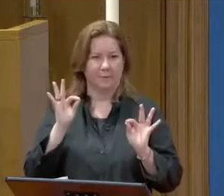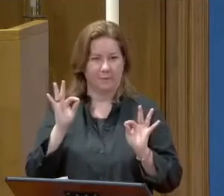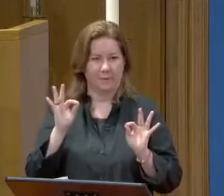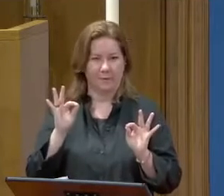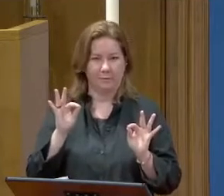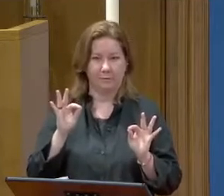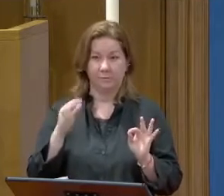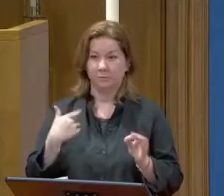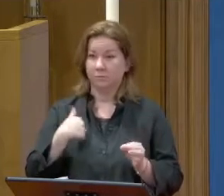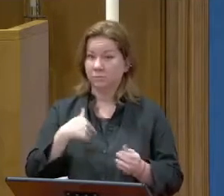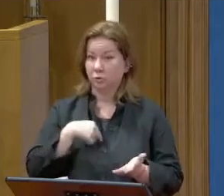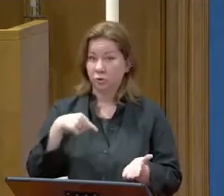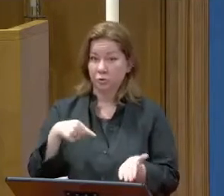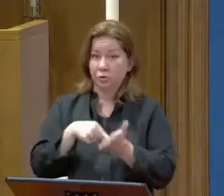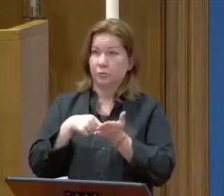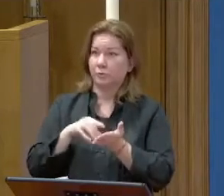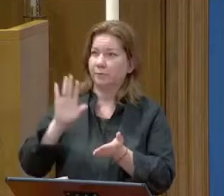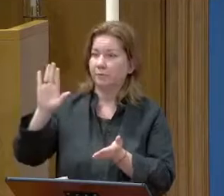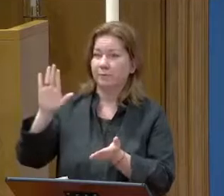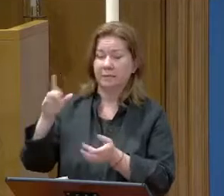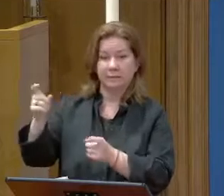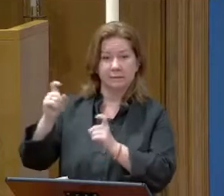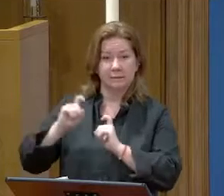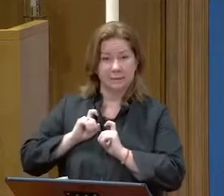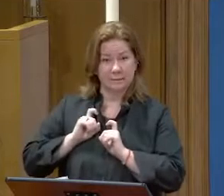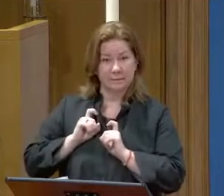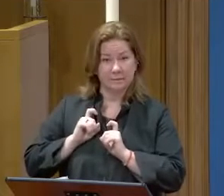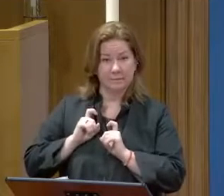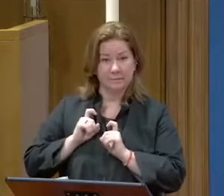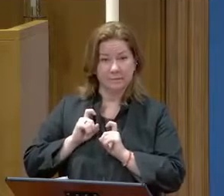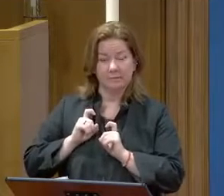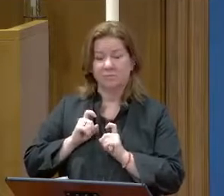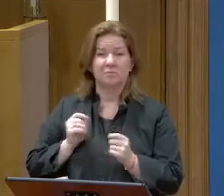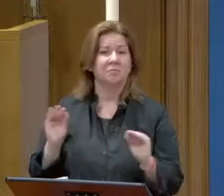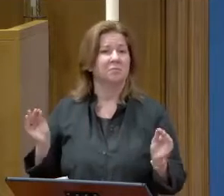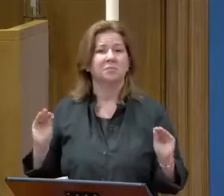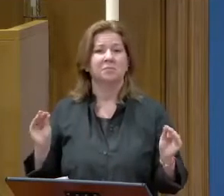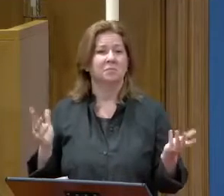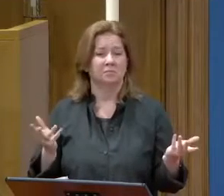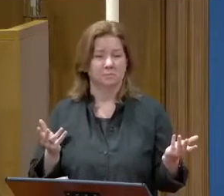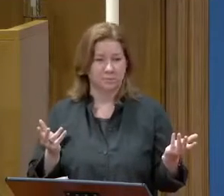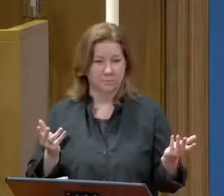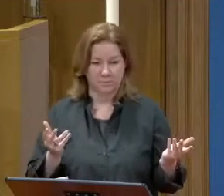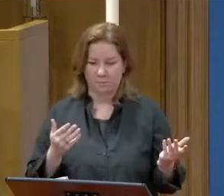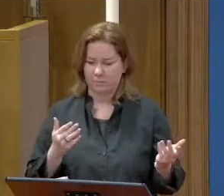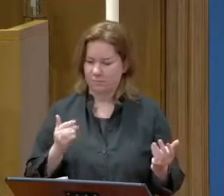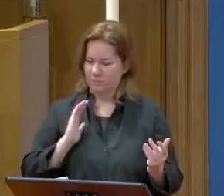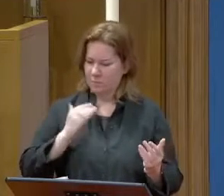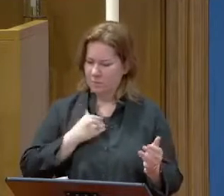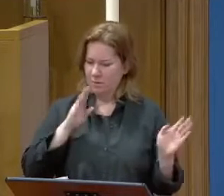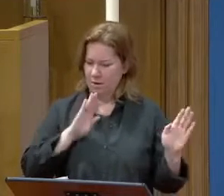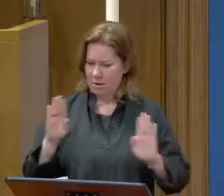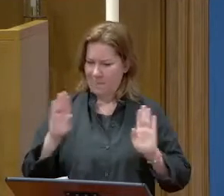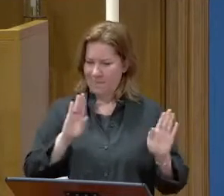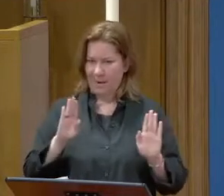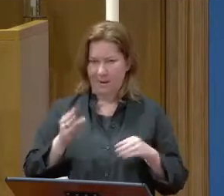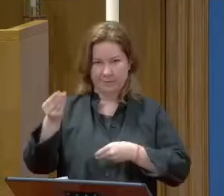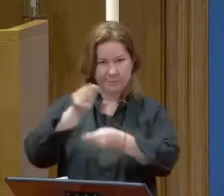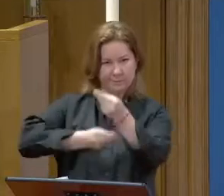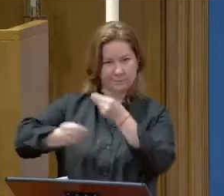us is deserving of these gifts so holy. It can't be our behavior that buys us these